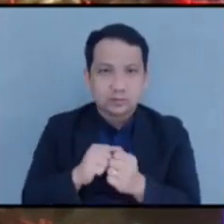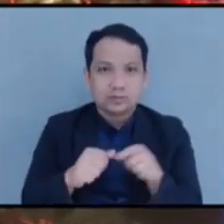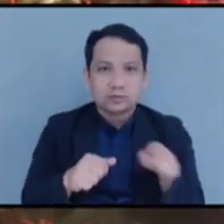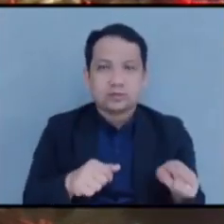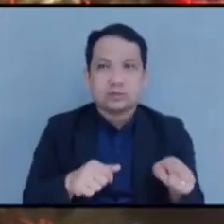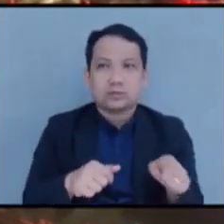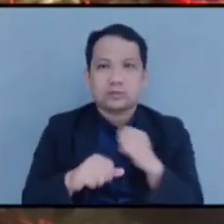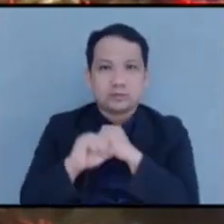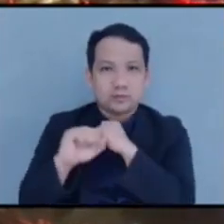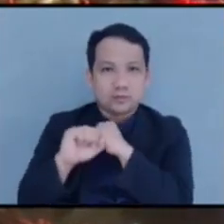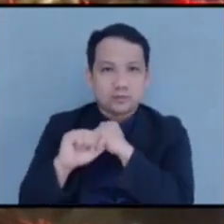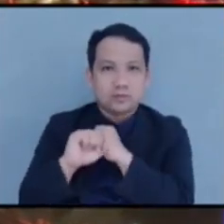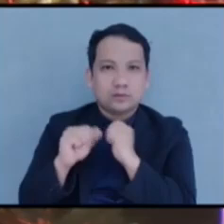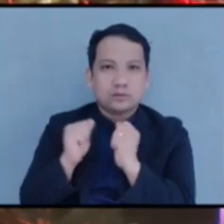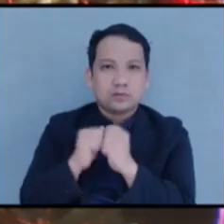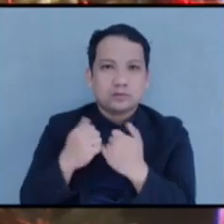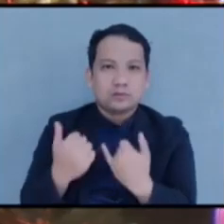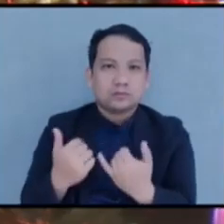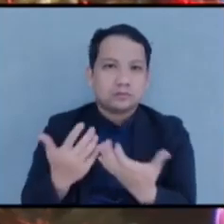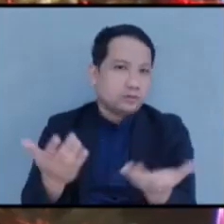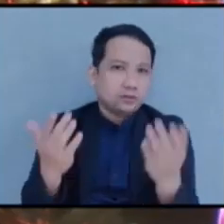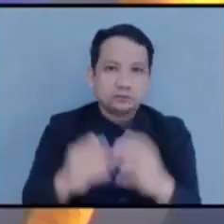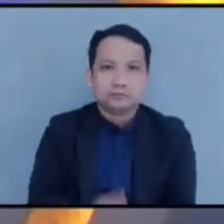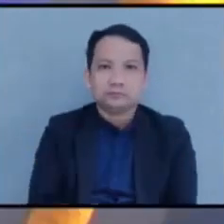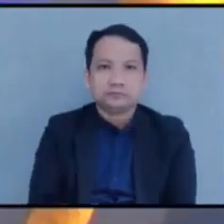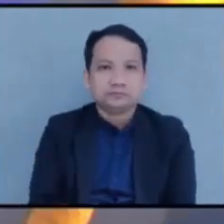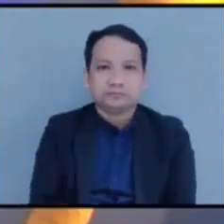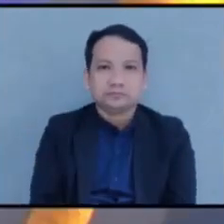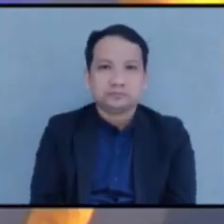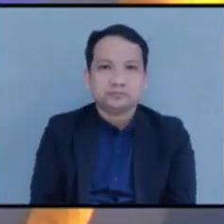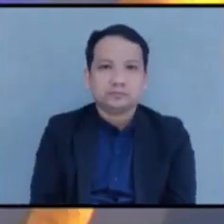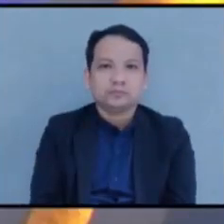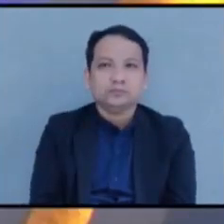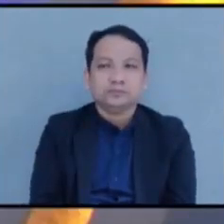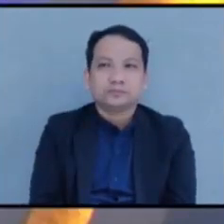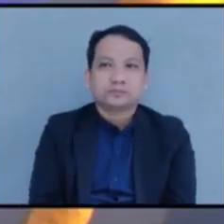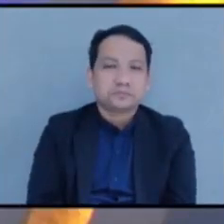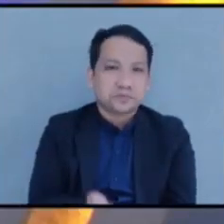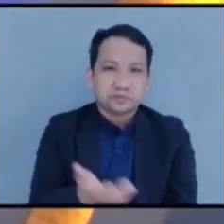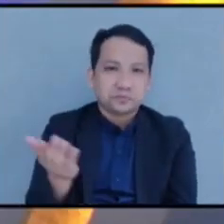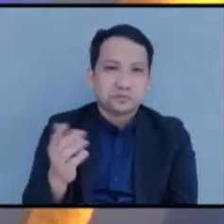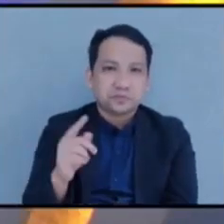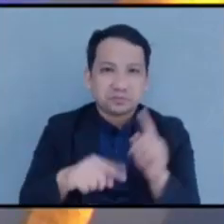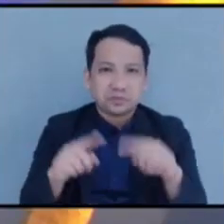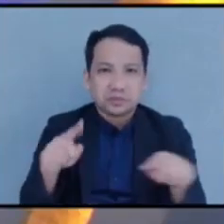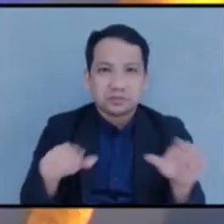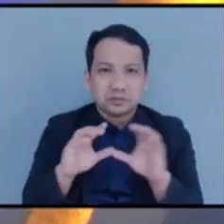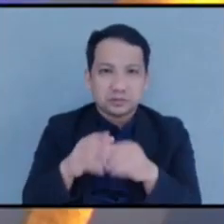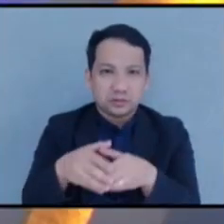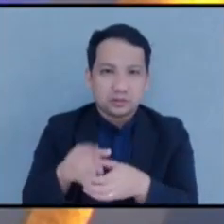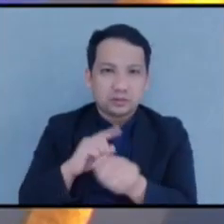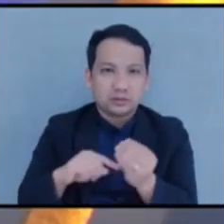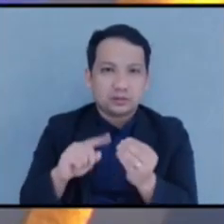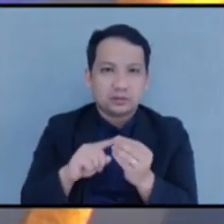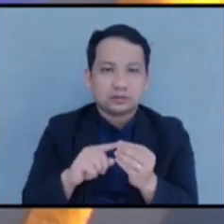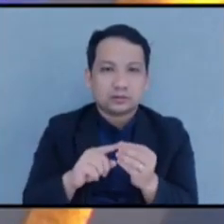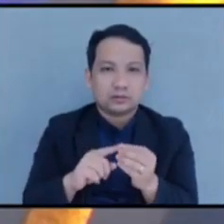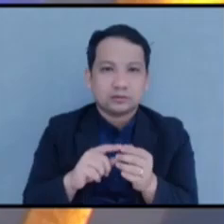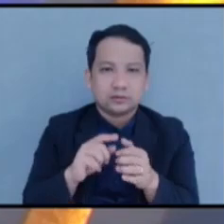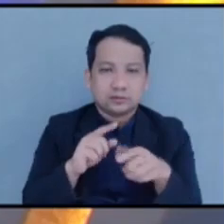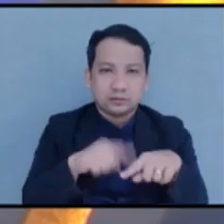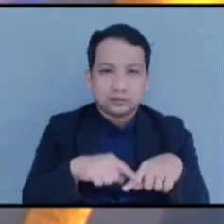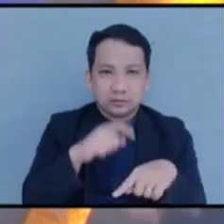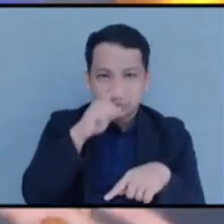advocacy. Yeah, that's it. You've mentioned also that there are different categories according to ages, right?